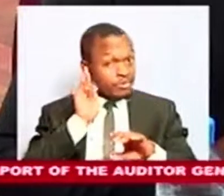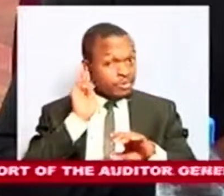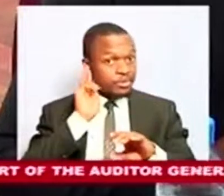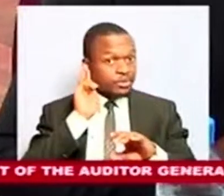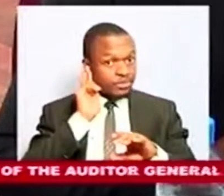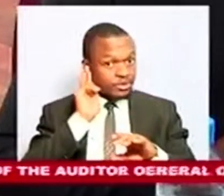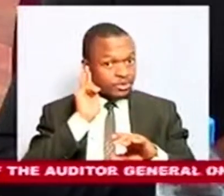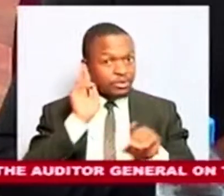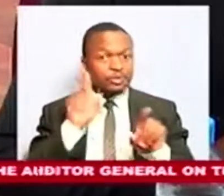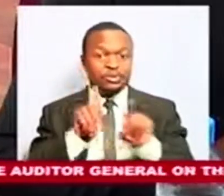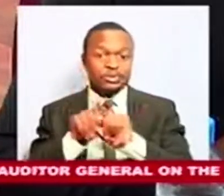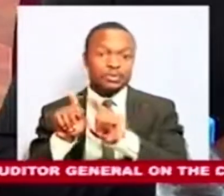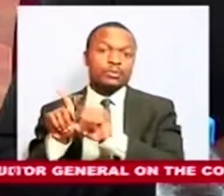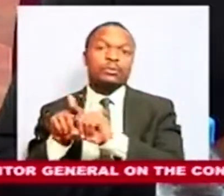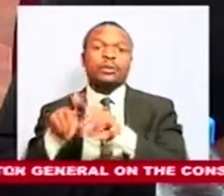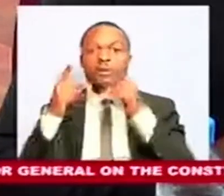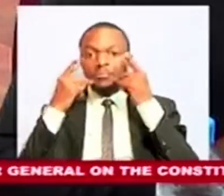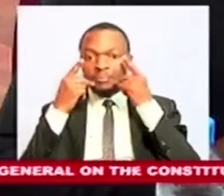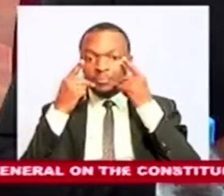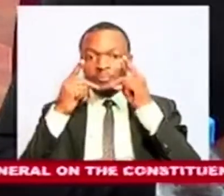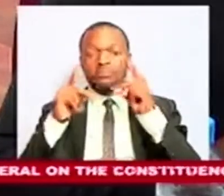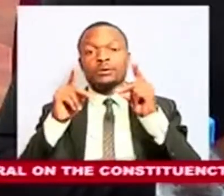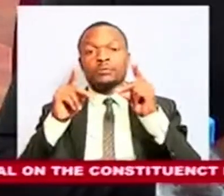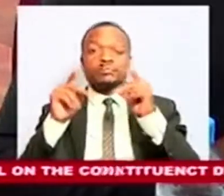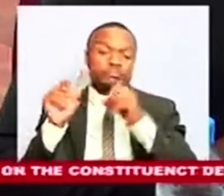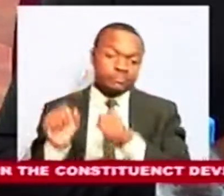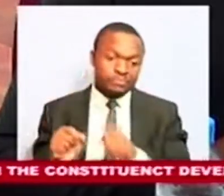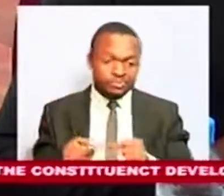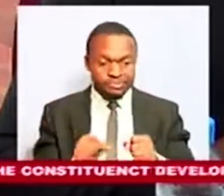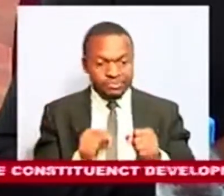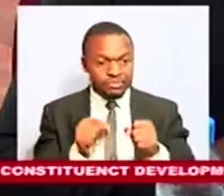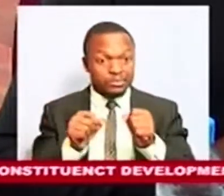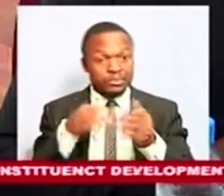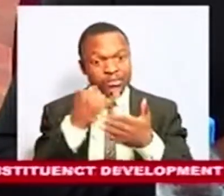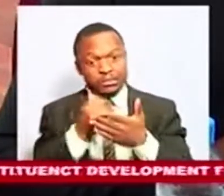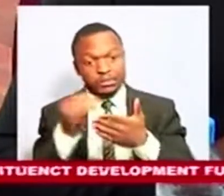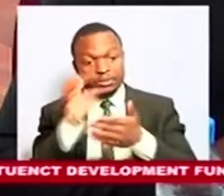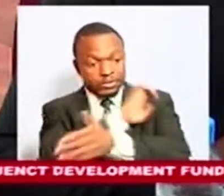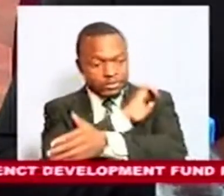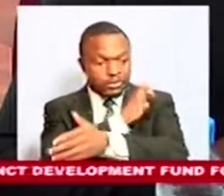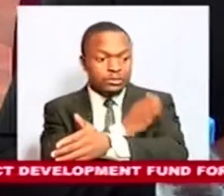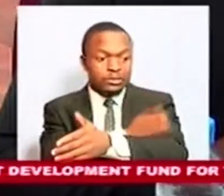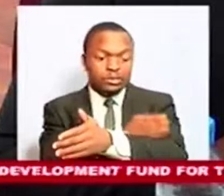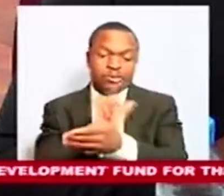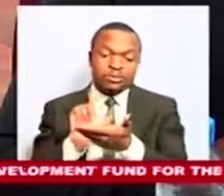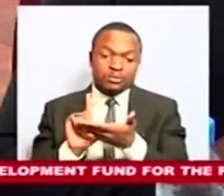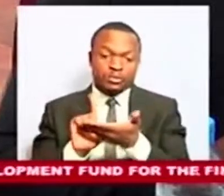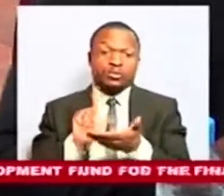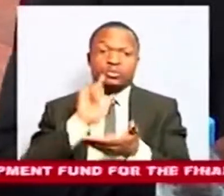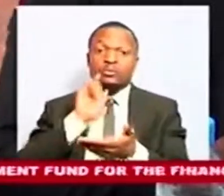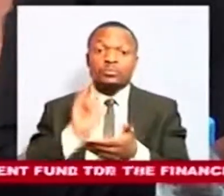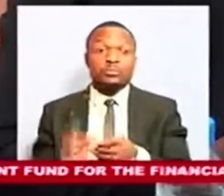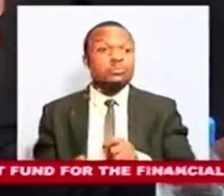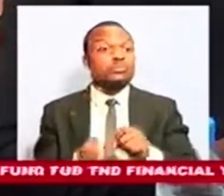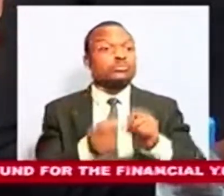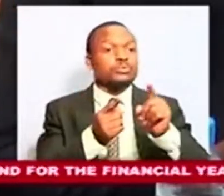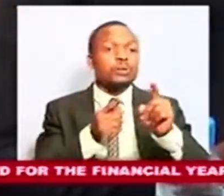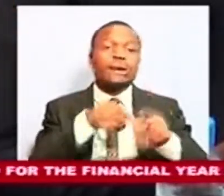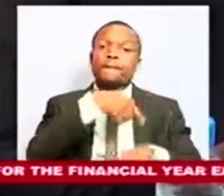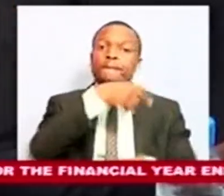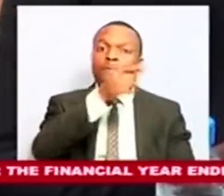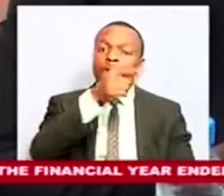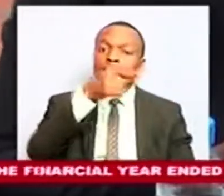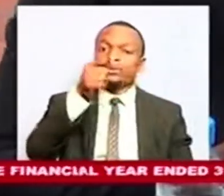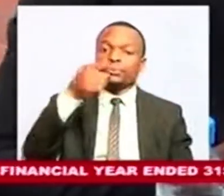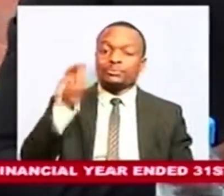and also public address systems, especially when it comes to the issues of empowerment and laws. We have to go around and ensure that the